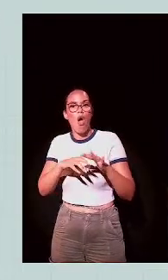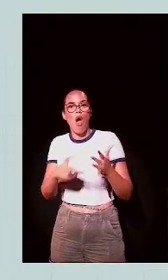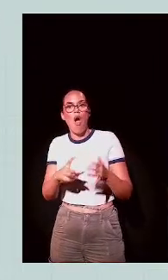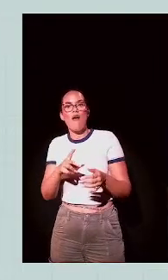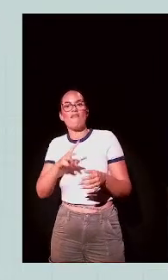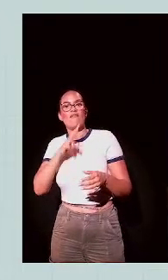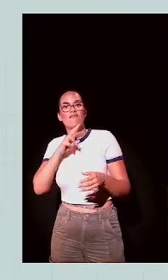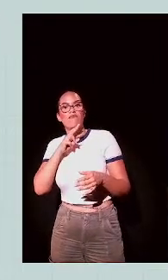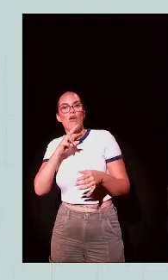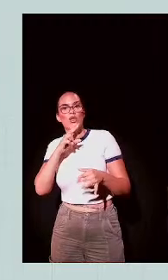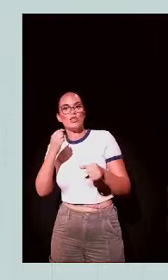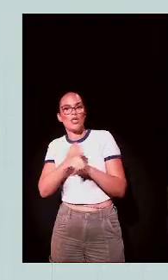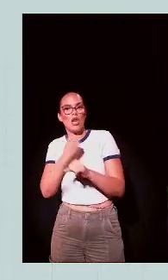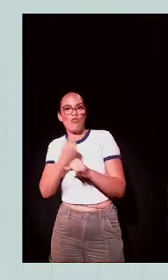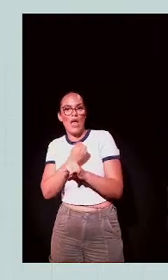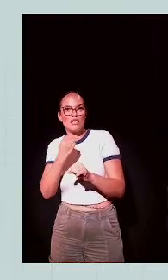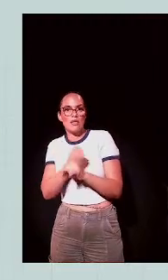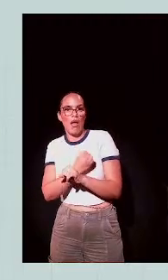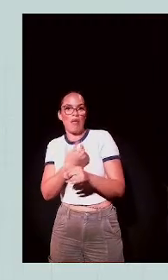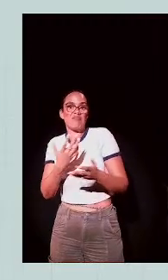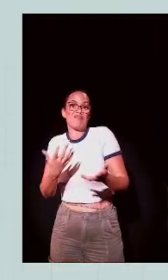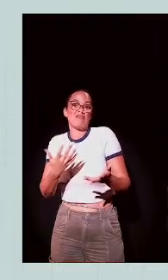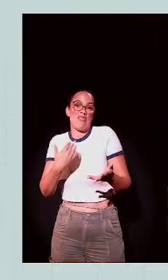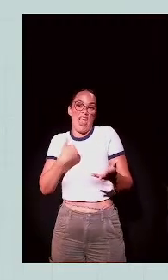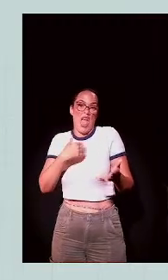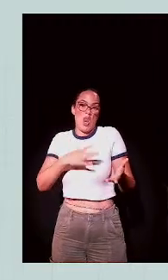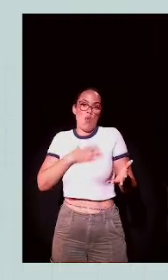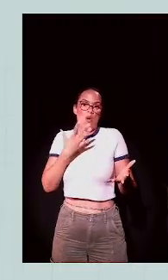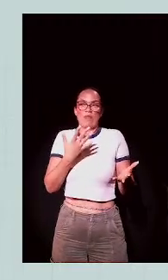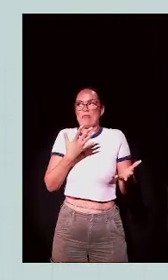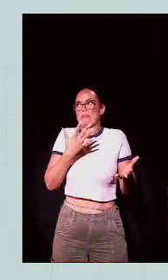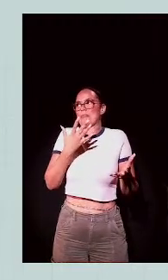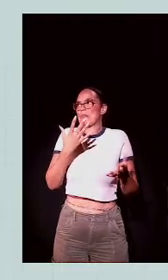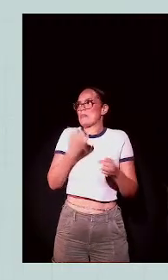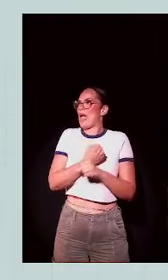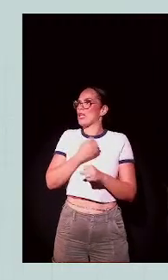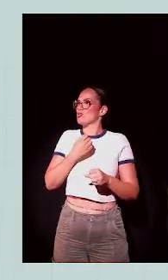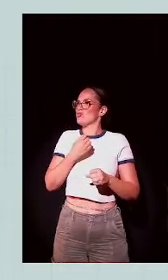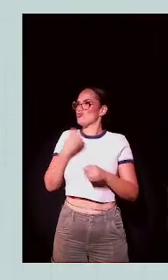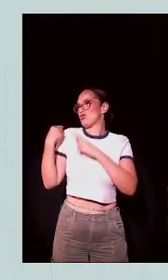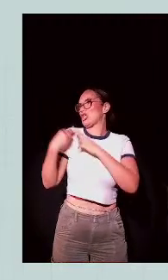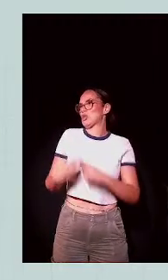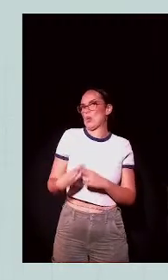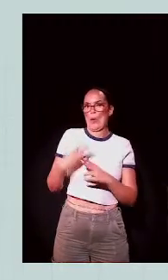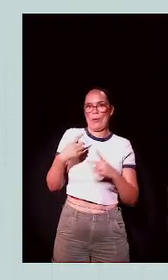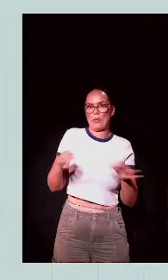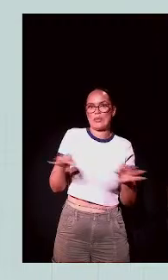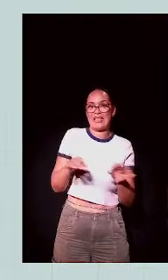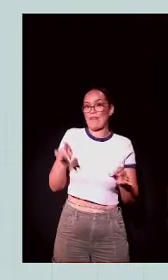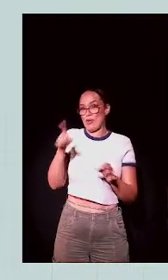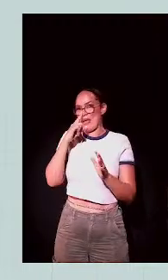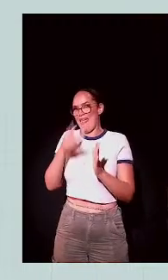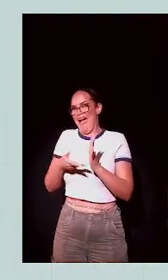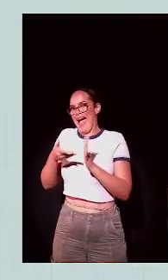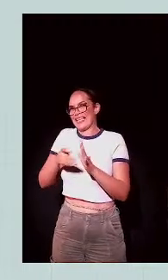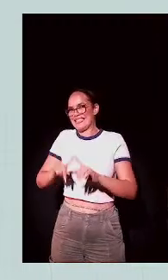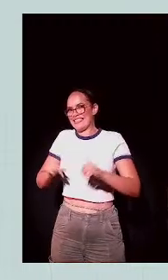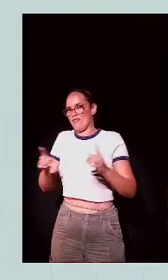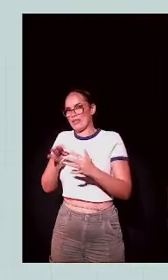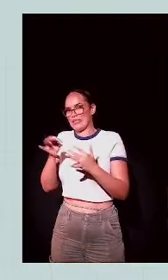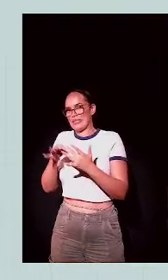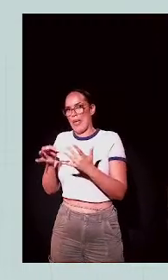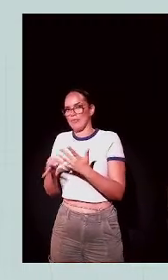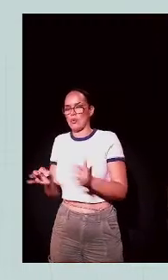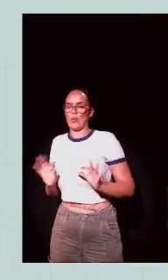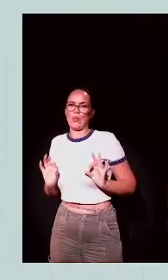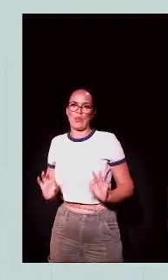Even if I didn't want to make traditional music, having those extra modules that you can use in different ways. You